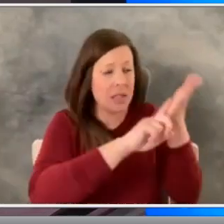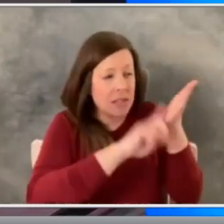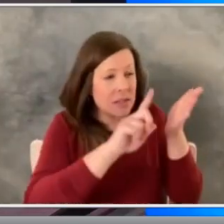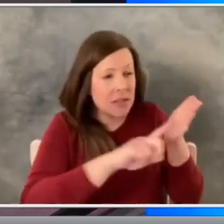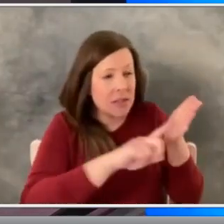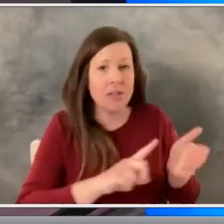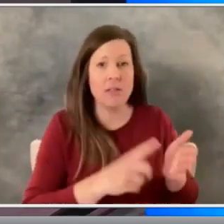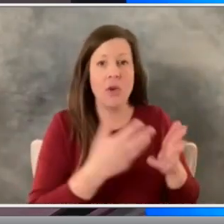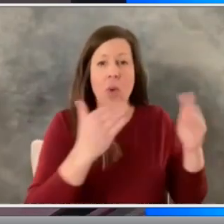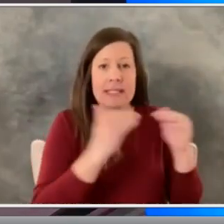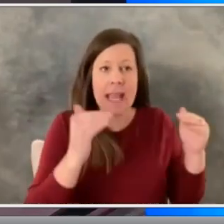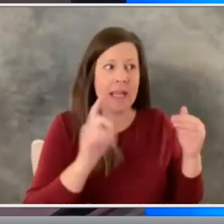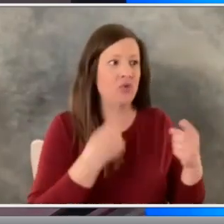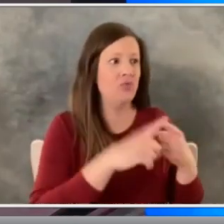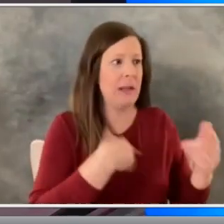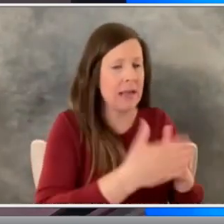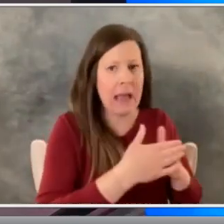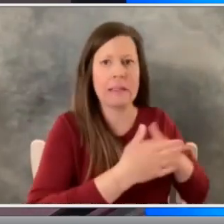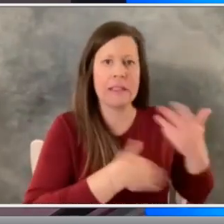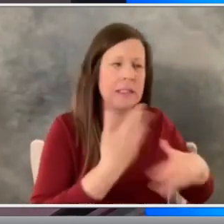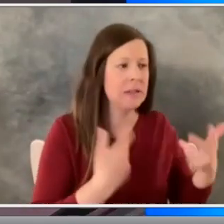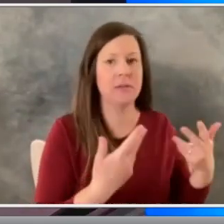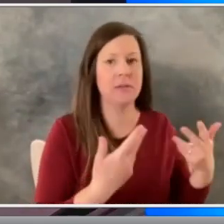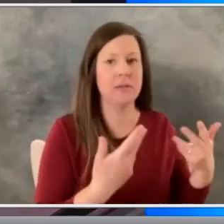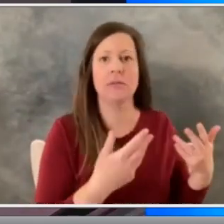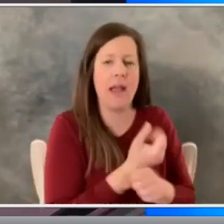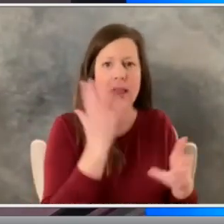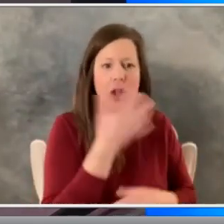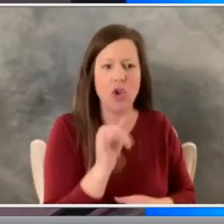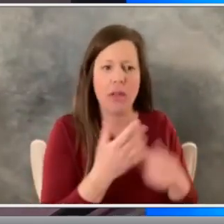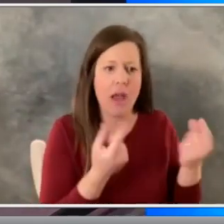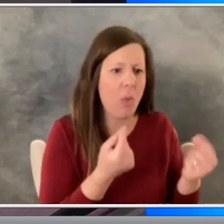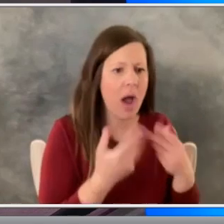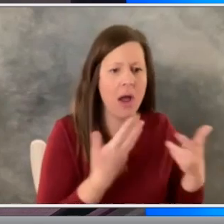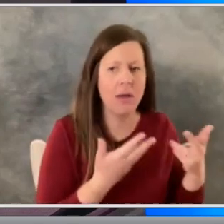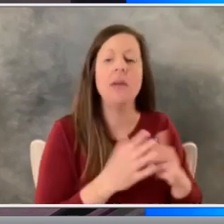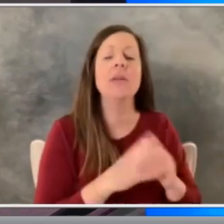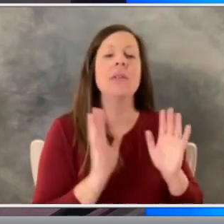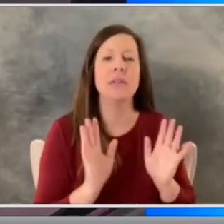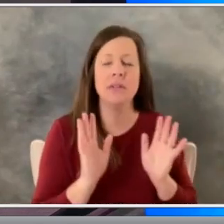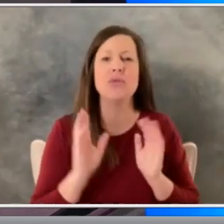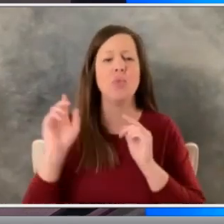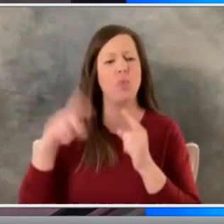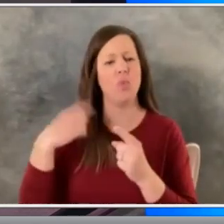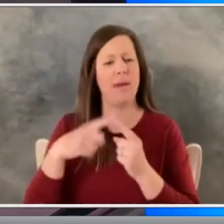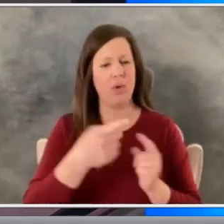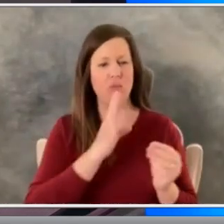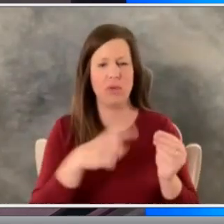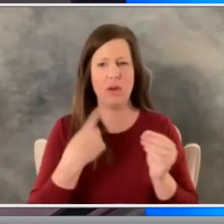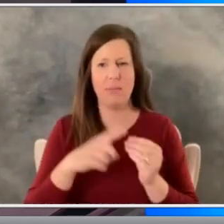into the next stage, and what everything looked like. So when you talk about care plans